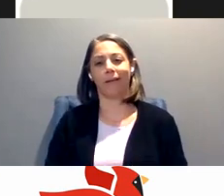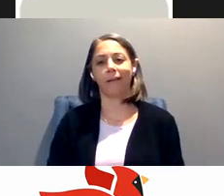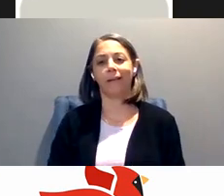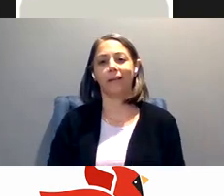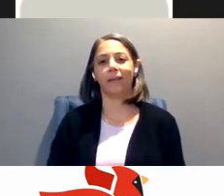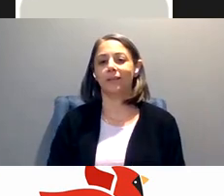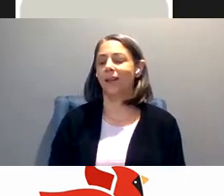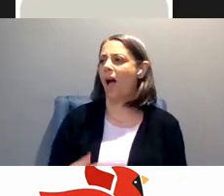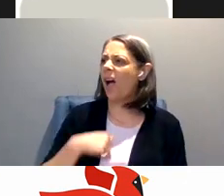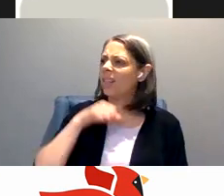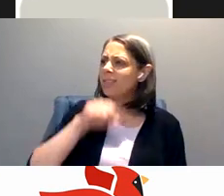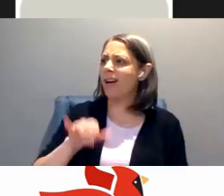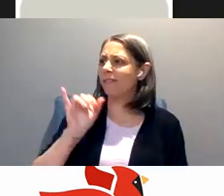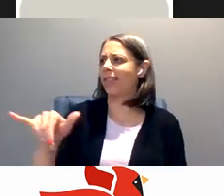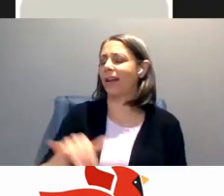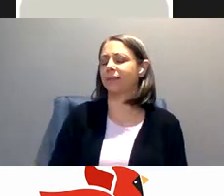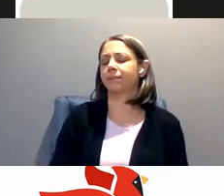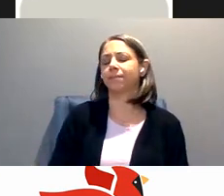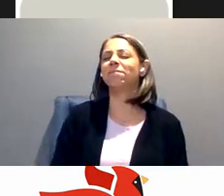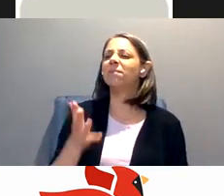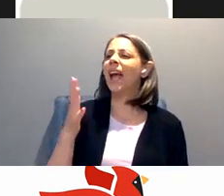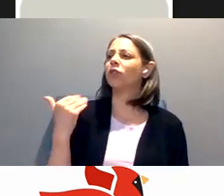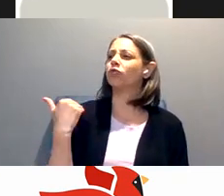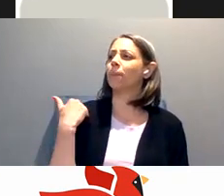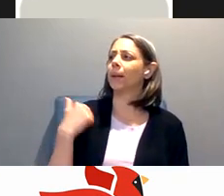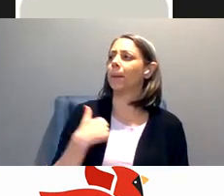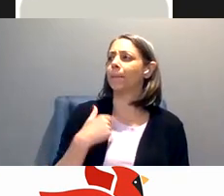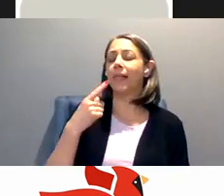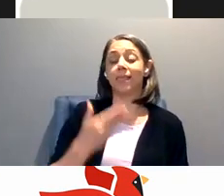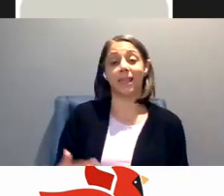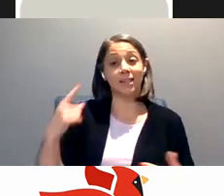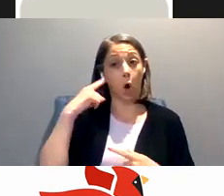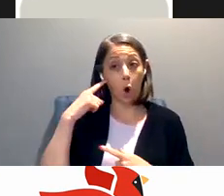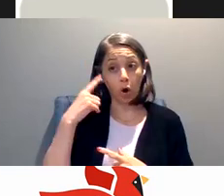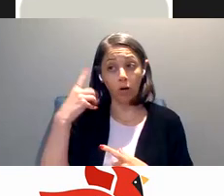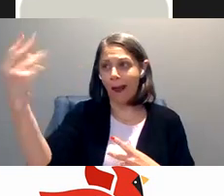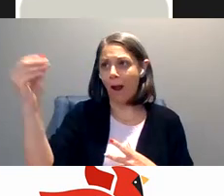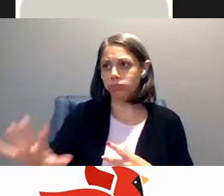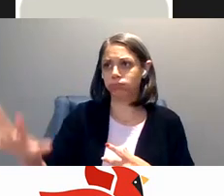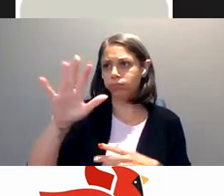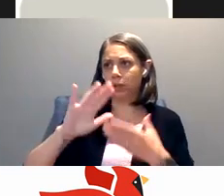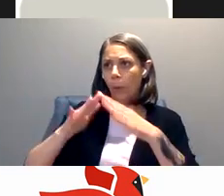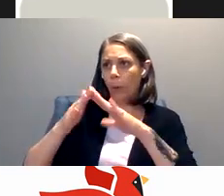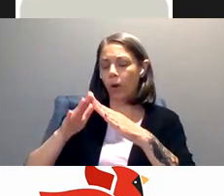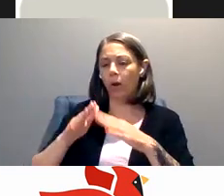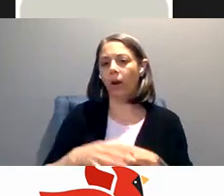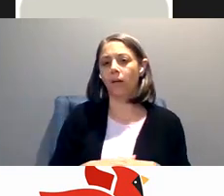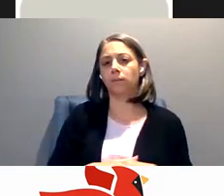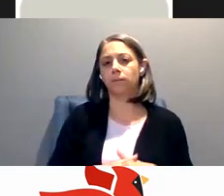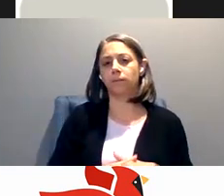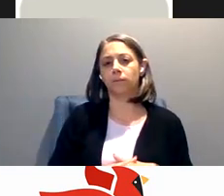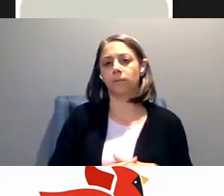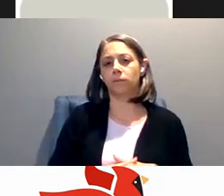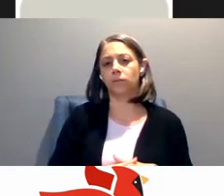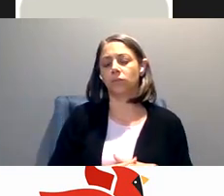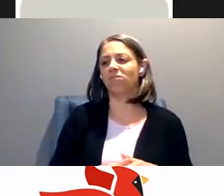I love that. It kind of reminds me of things that I've heard out in the communities, is that it can be